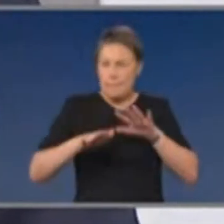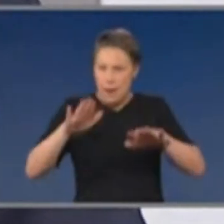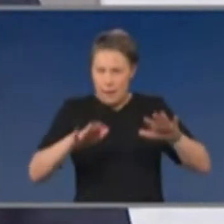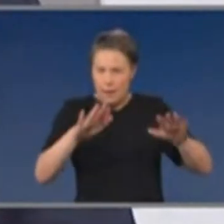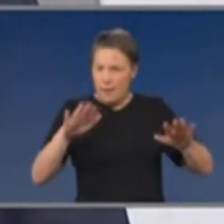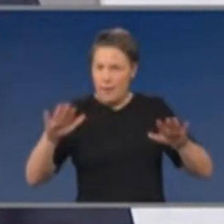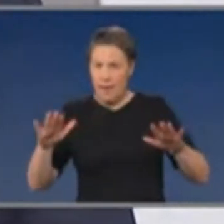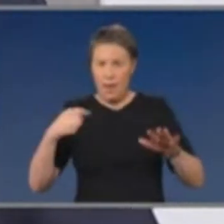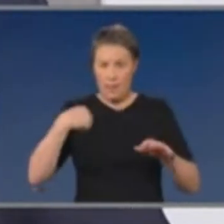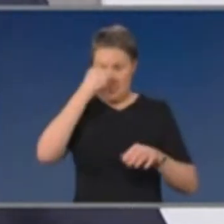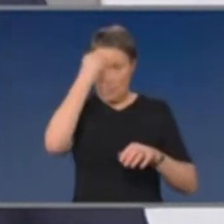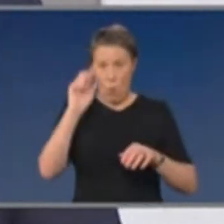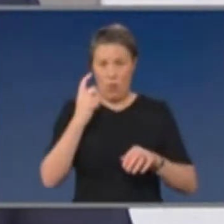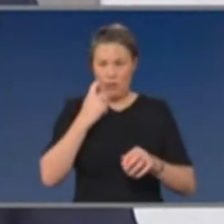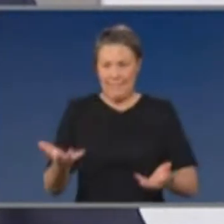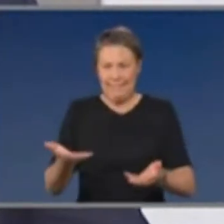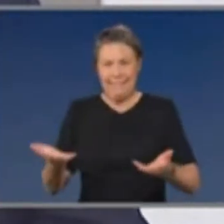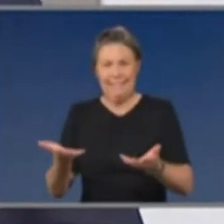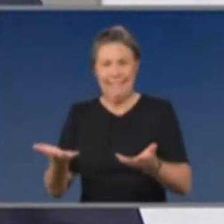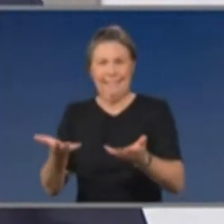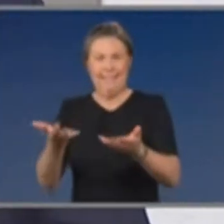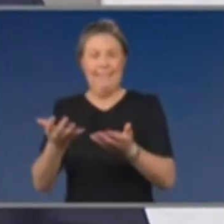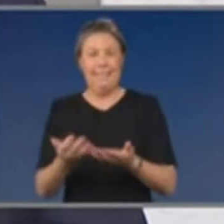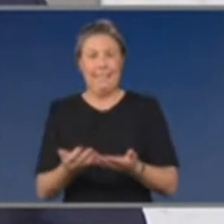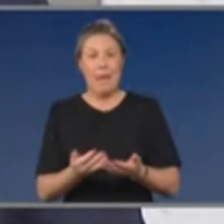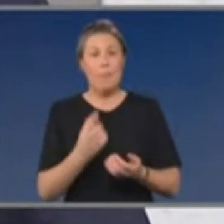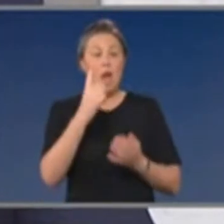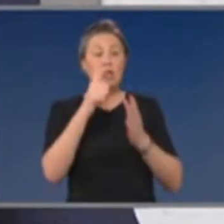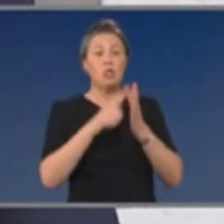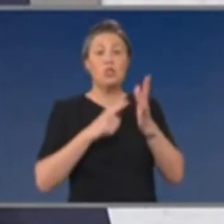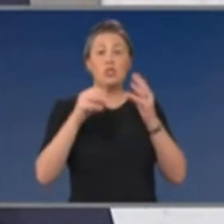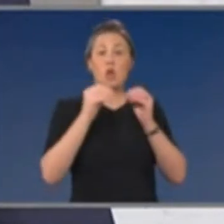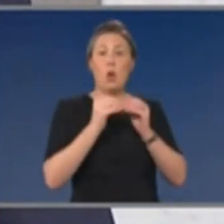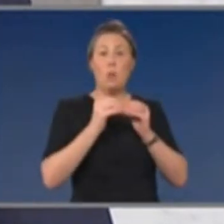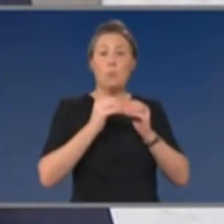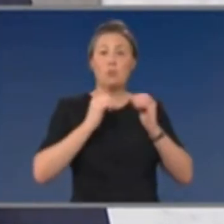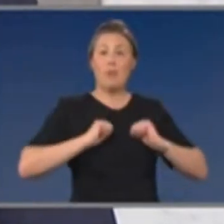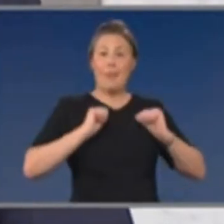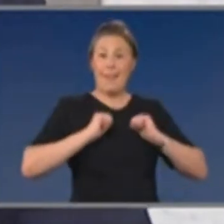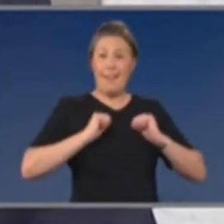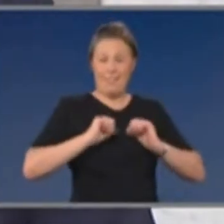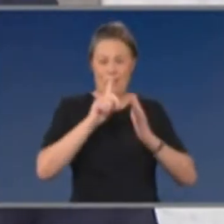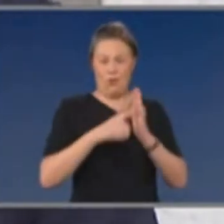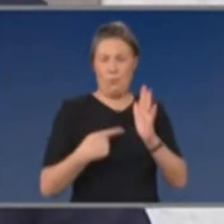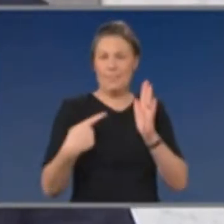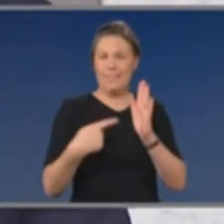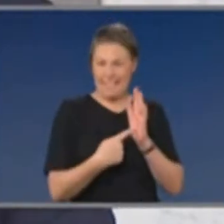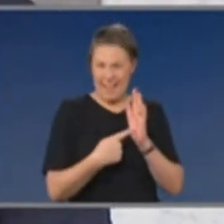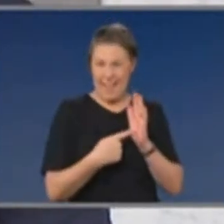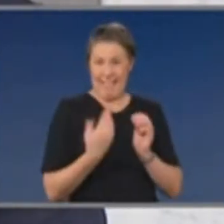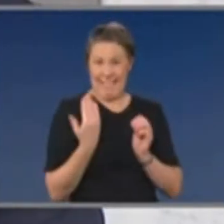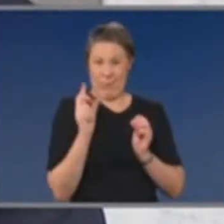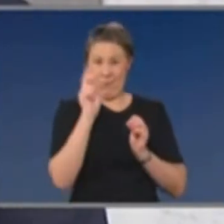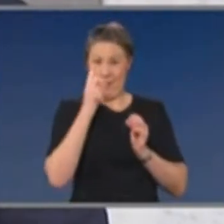Job Seeker. This provides both two pathways, one into training through Job Trainer, one into, hopefully, new